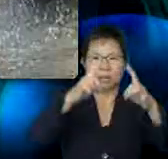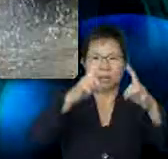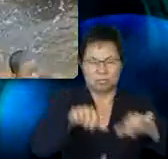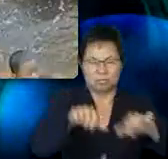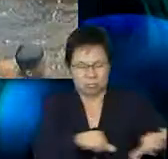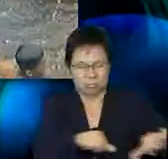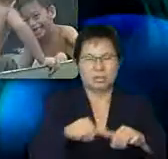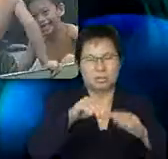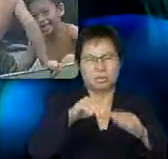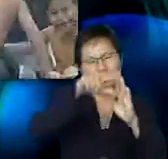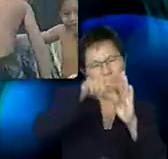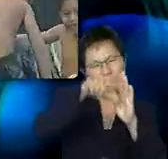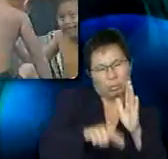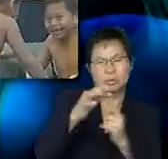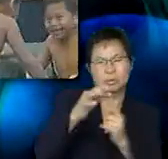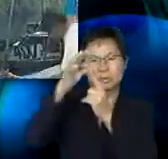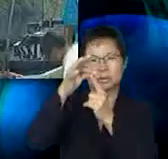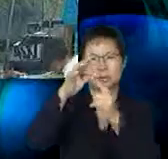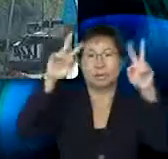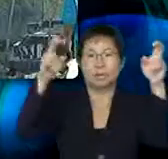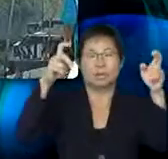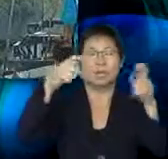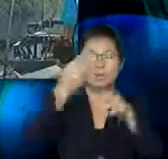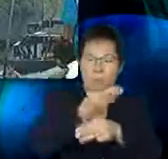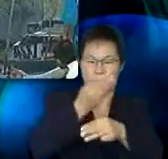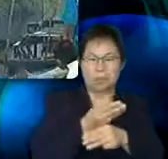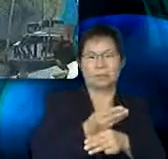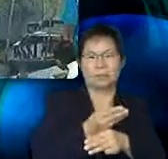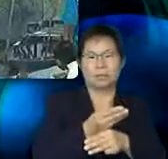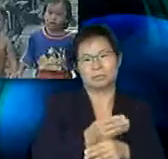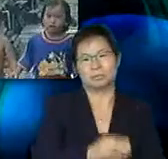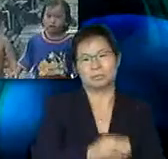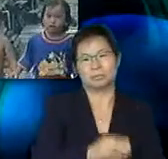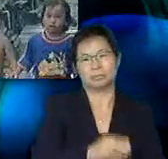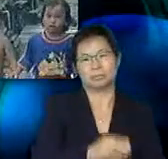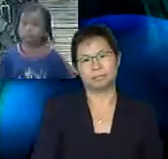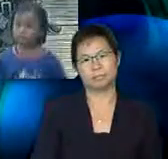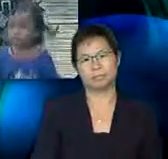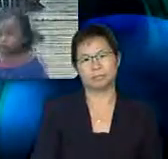low, especially where the subject of mathematics is concerned.